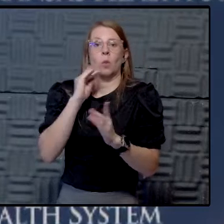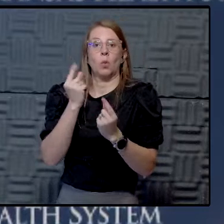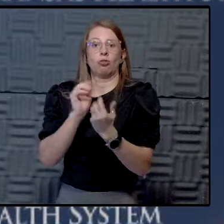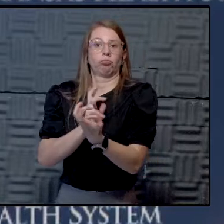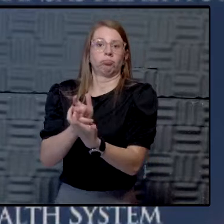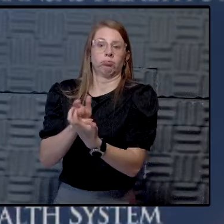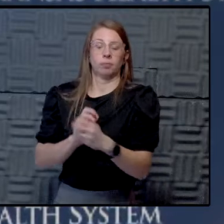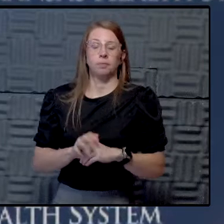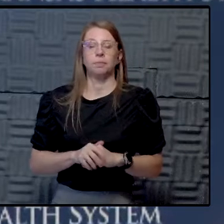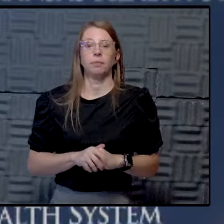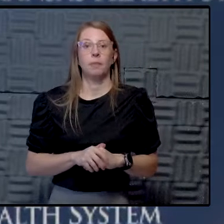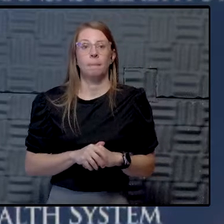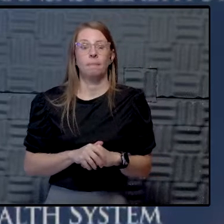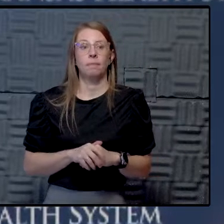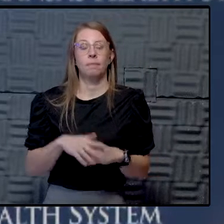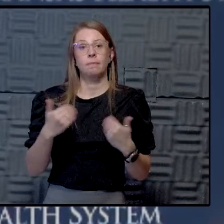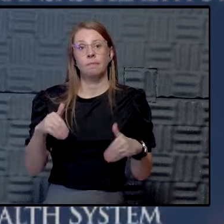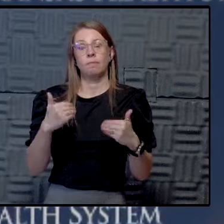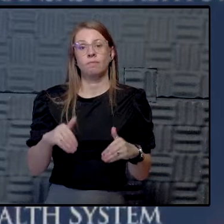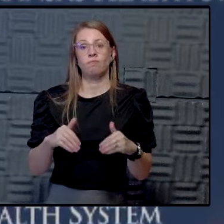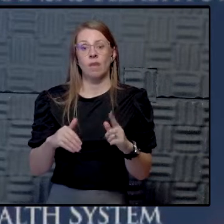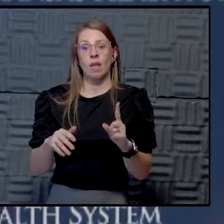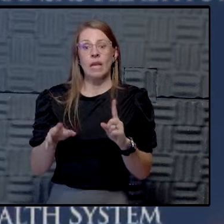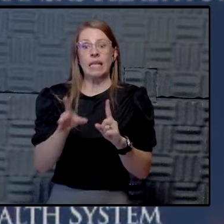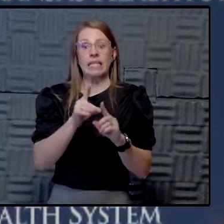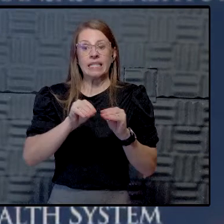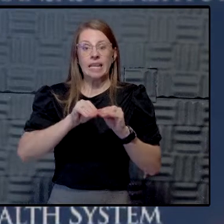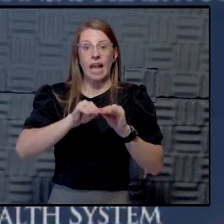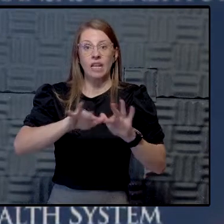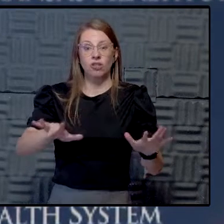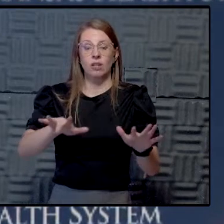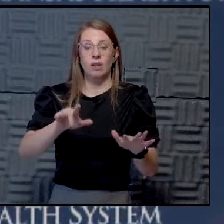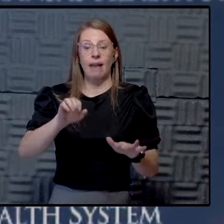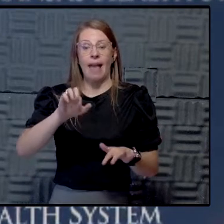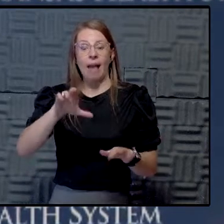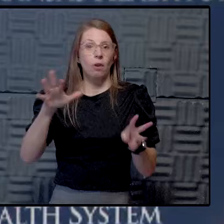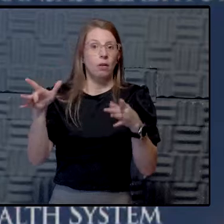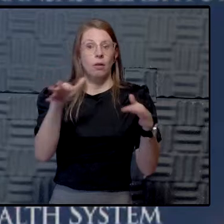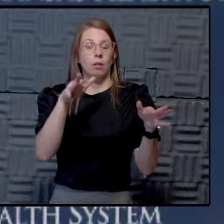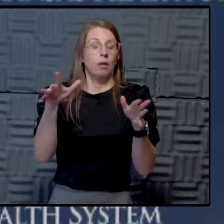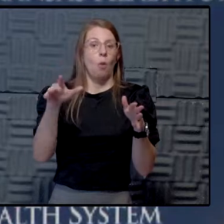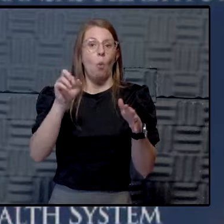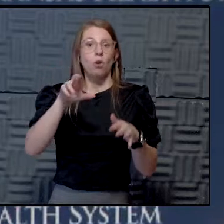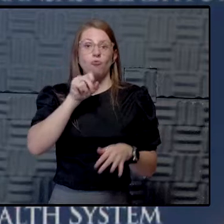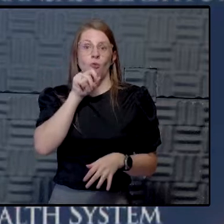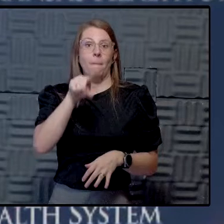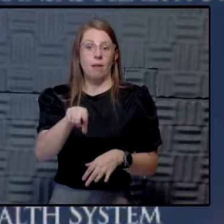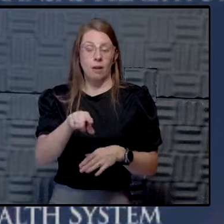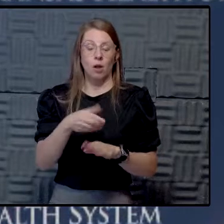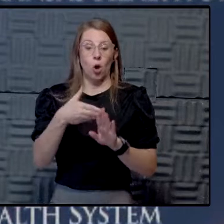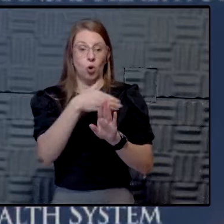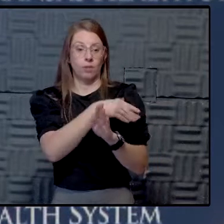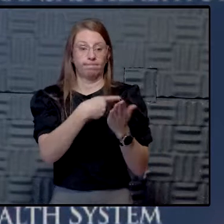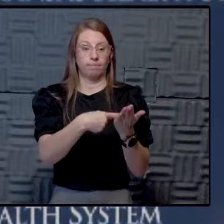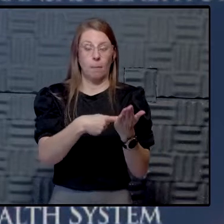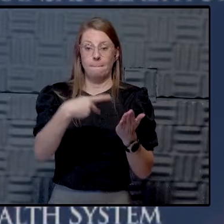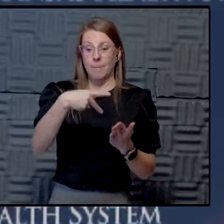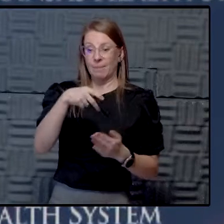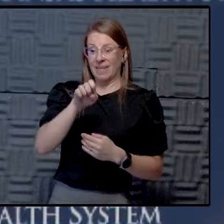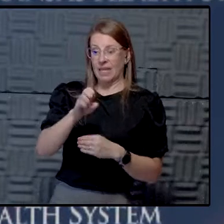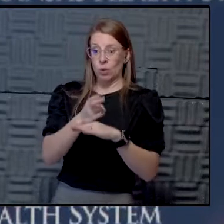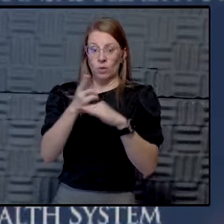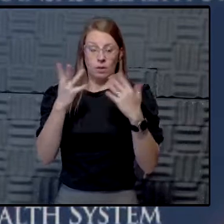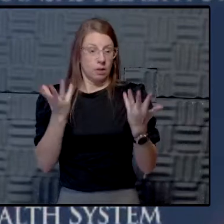about how contagious this was, airborne versus droplet, the early discussions that were had, what kind of PPE to